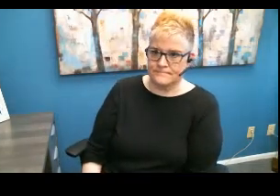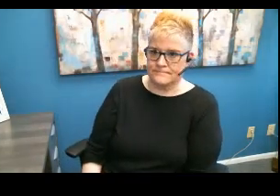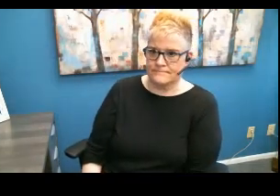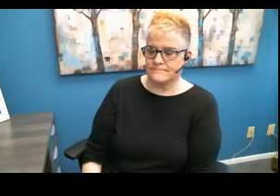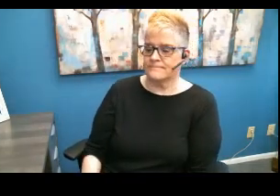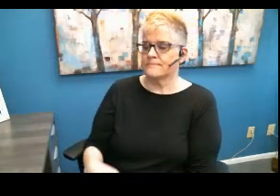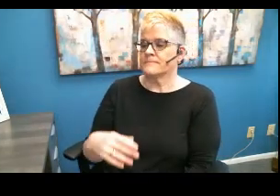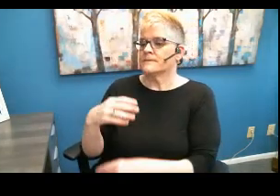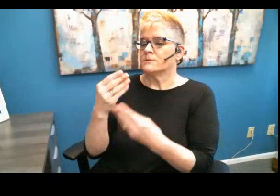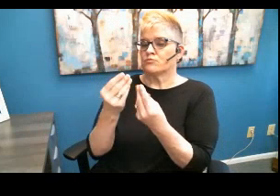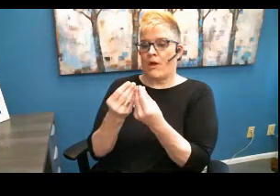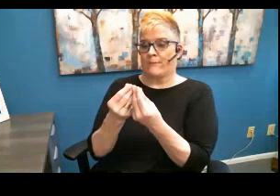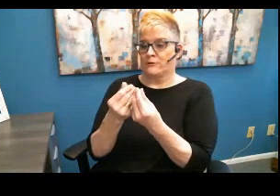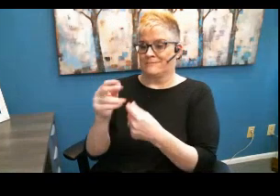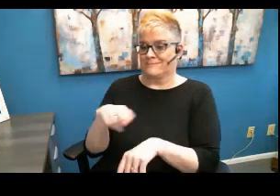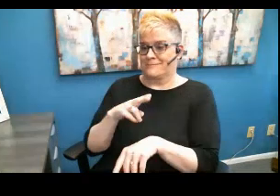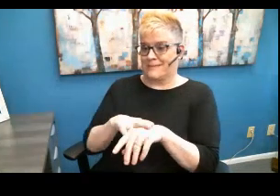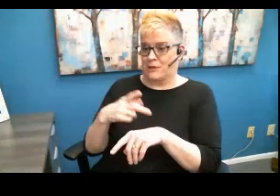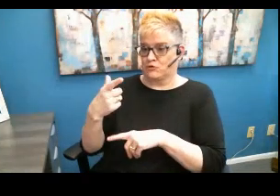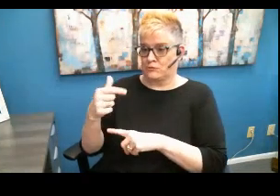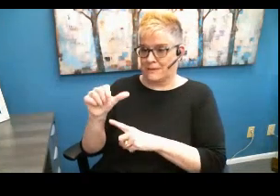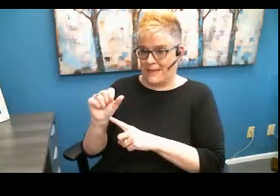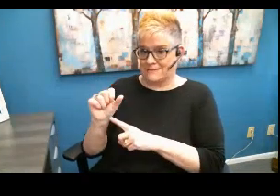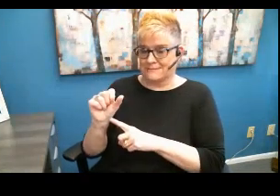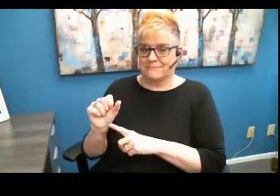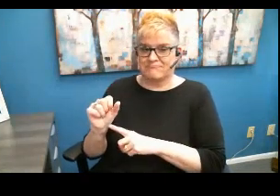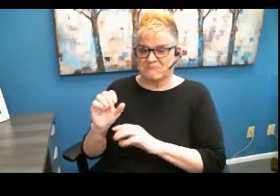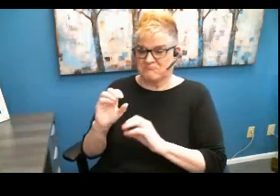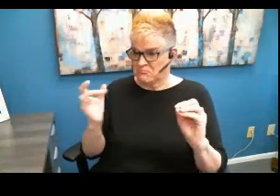Properties of natural gas. Tasteless.